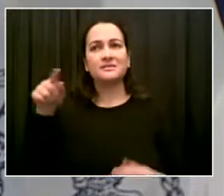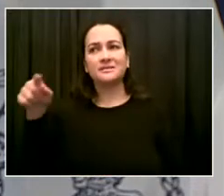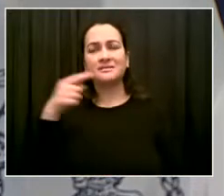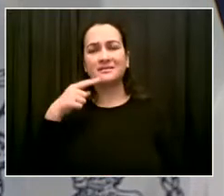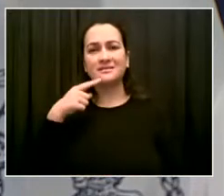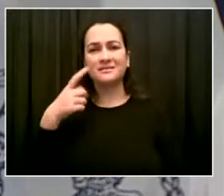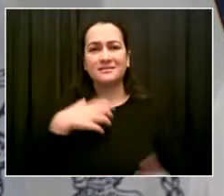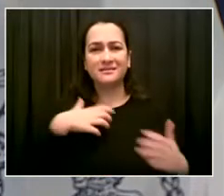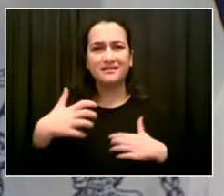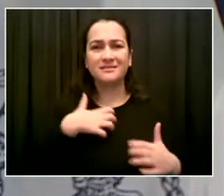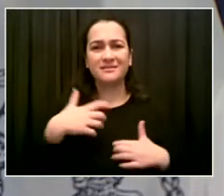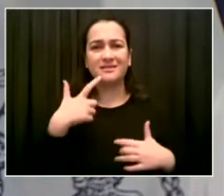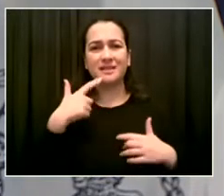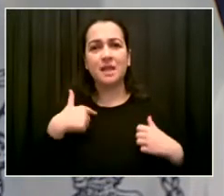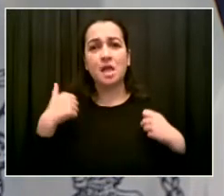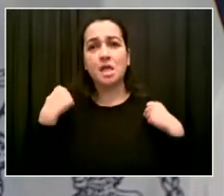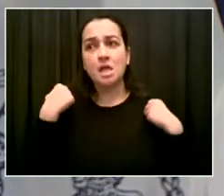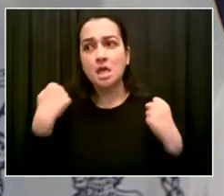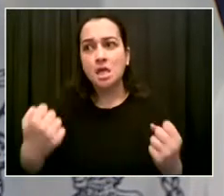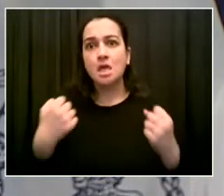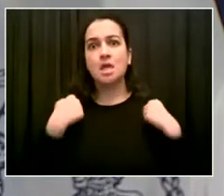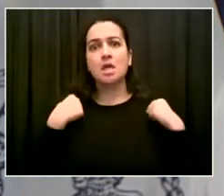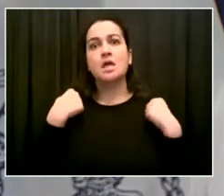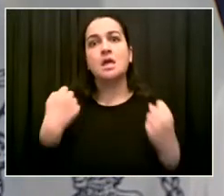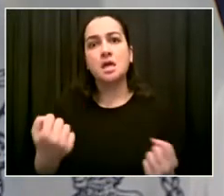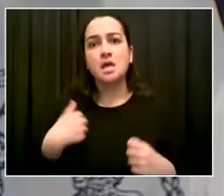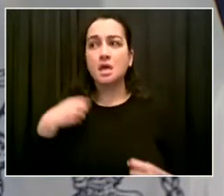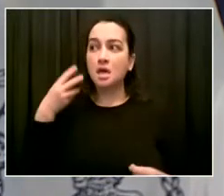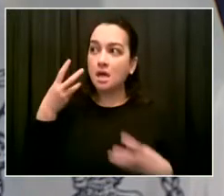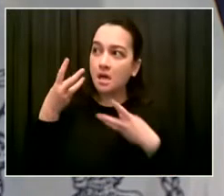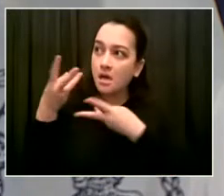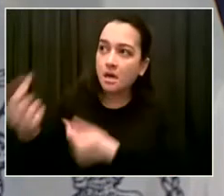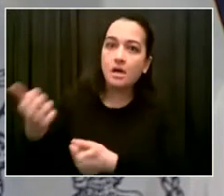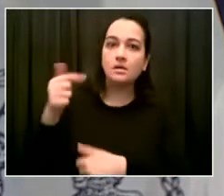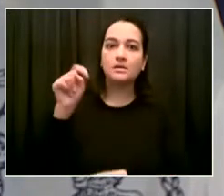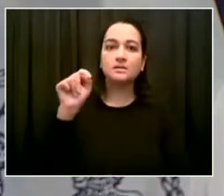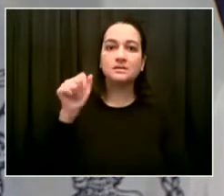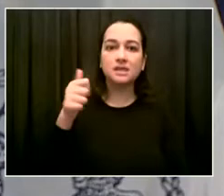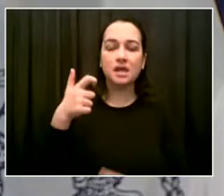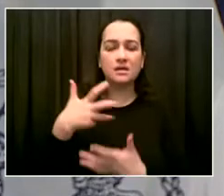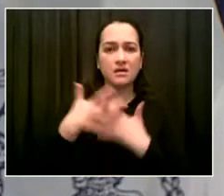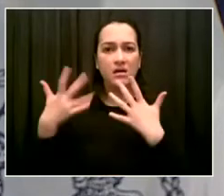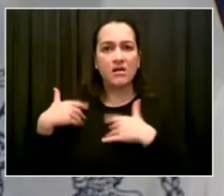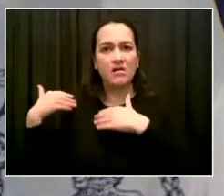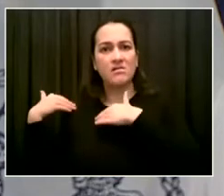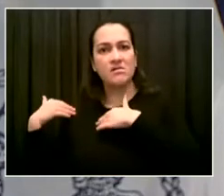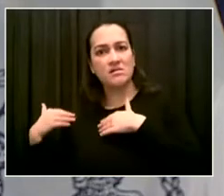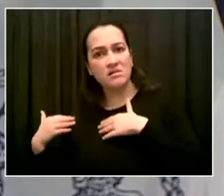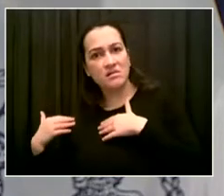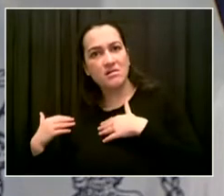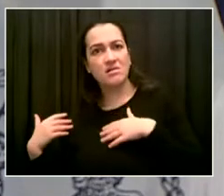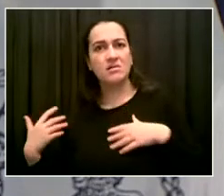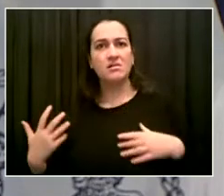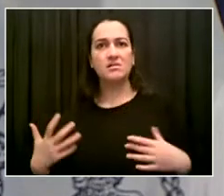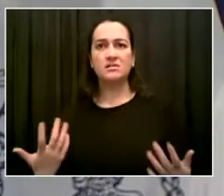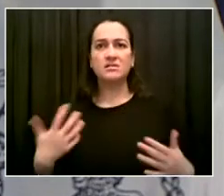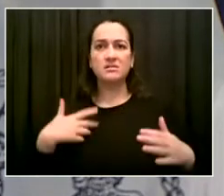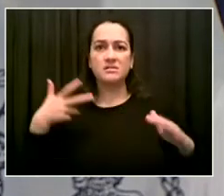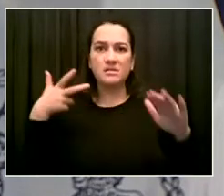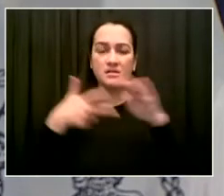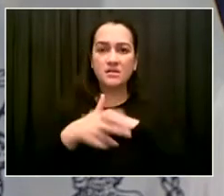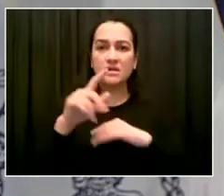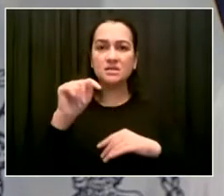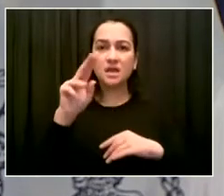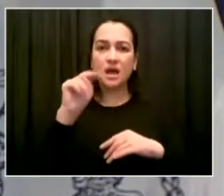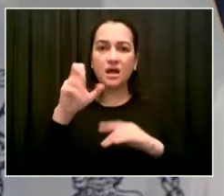charge be on the backs of people coming in through the Lincoln Tunnel, the Holland Tunnel. How much of a say do you think those in the